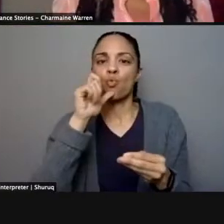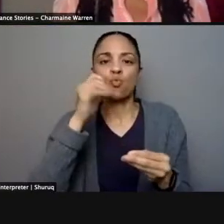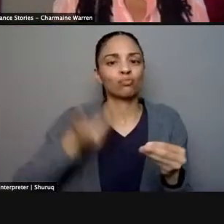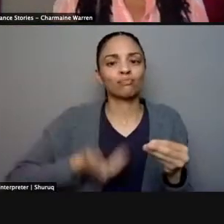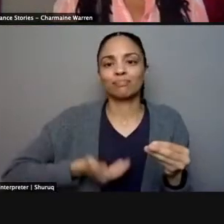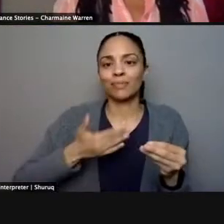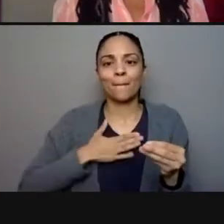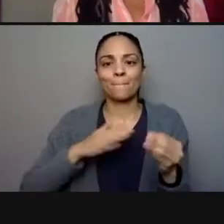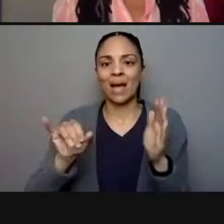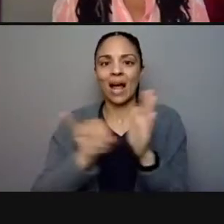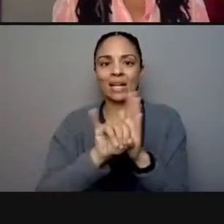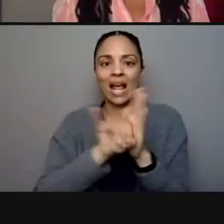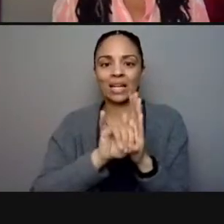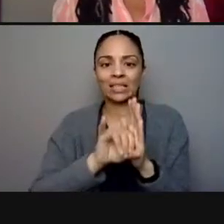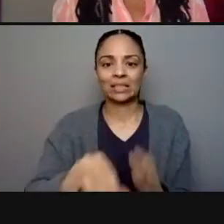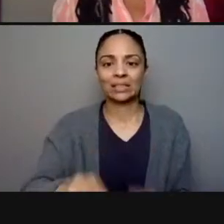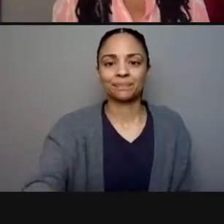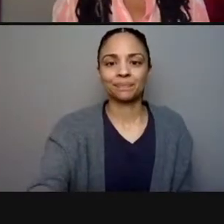think that